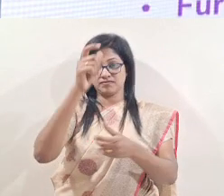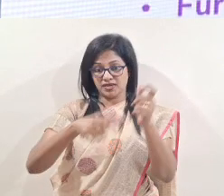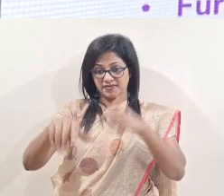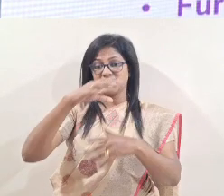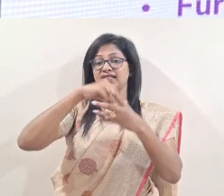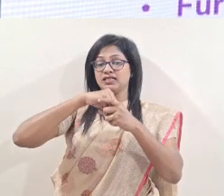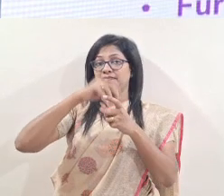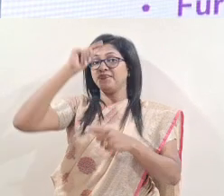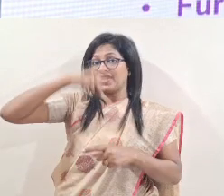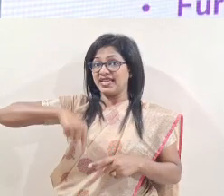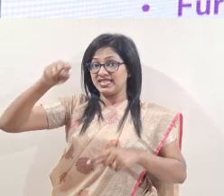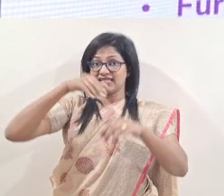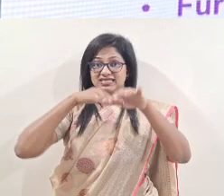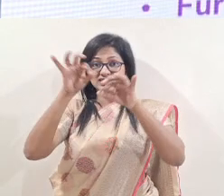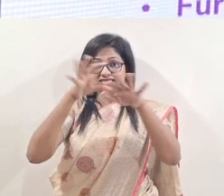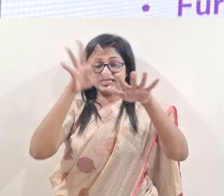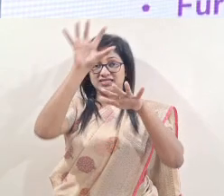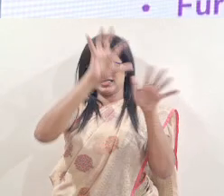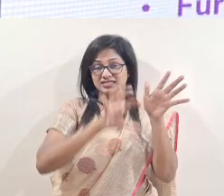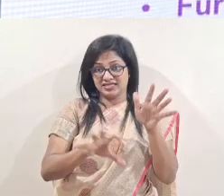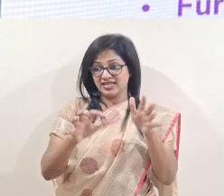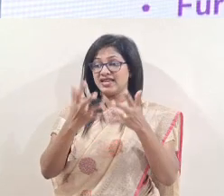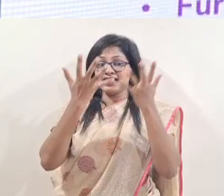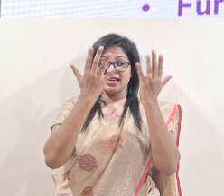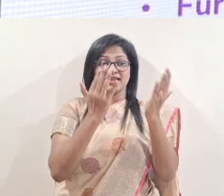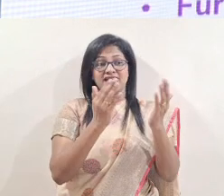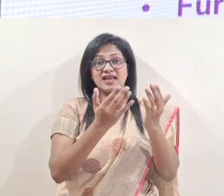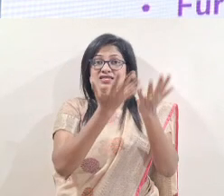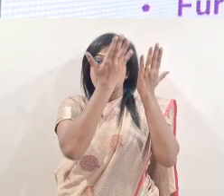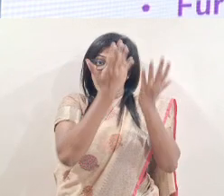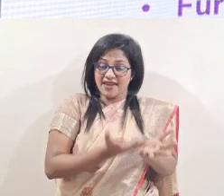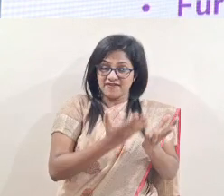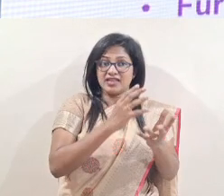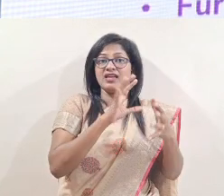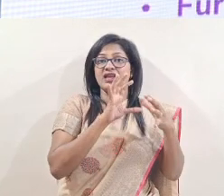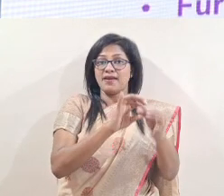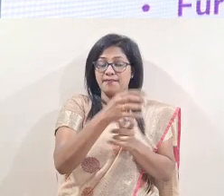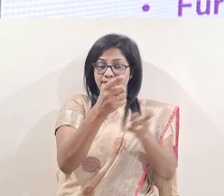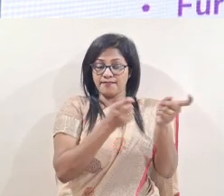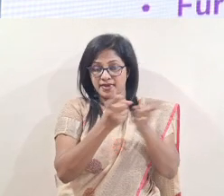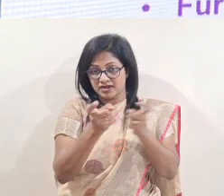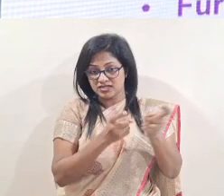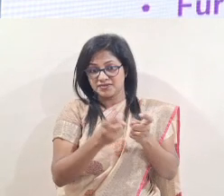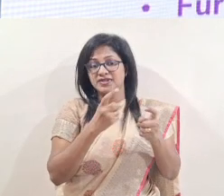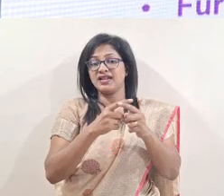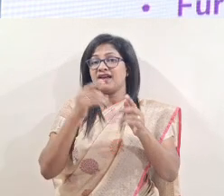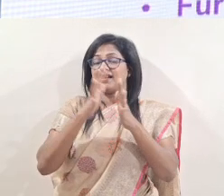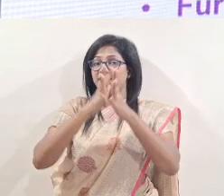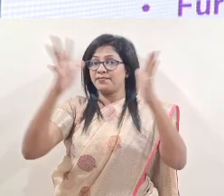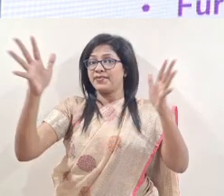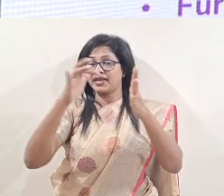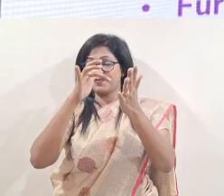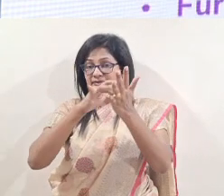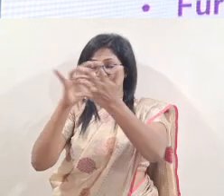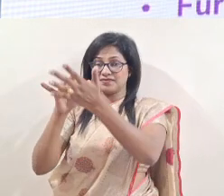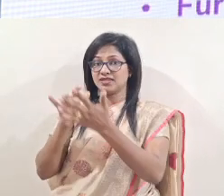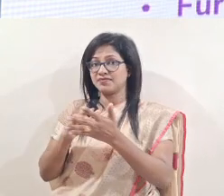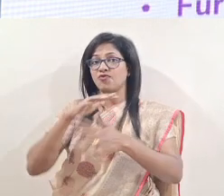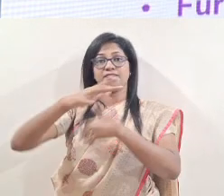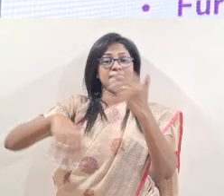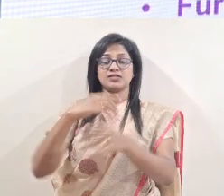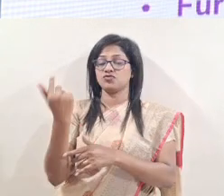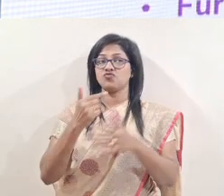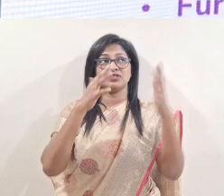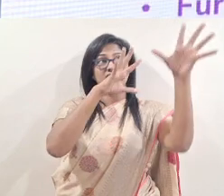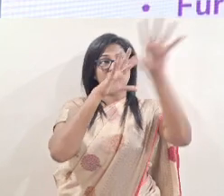we approach from the carrying capacity side, not from the approach of high density and mixed use that is being adopted from the West,